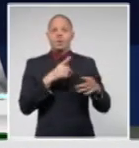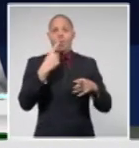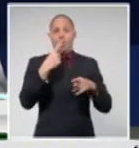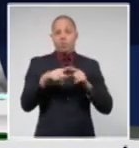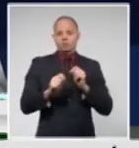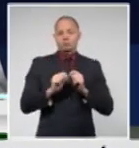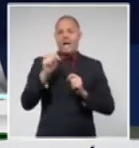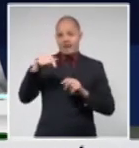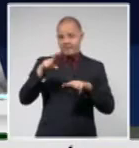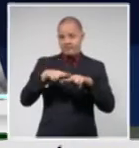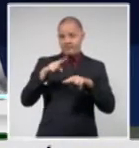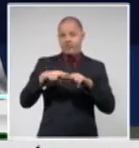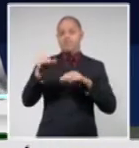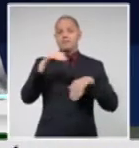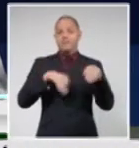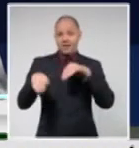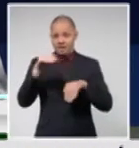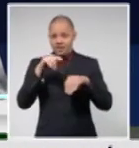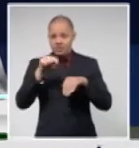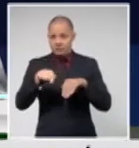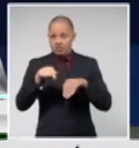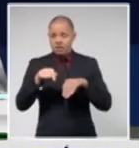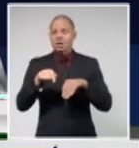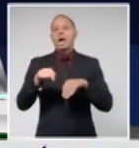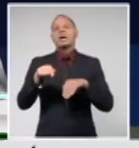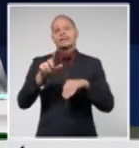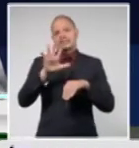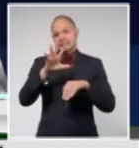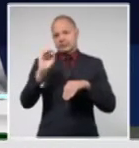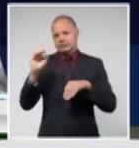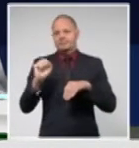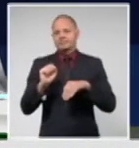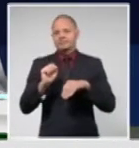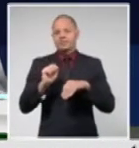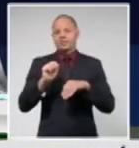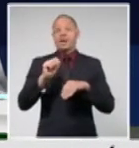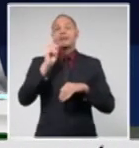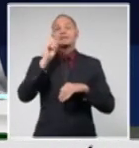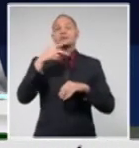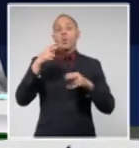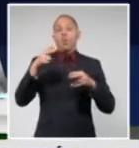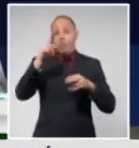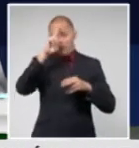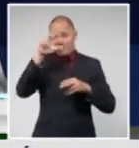564 in the Genetic Engineering and Biotechnology Center Lab,